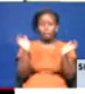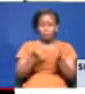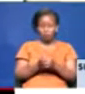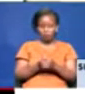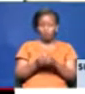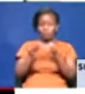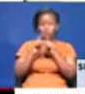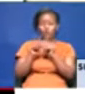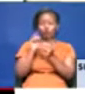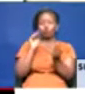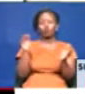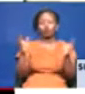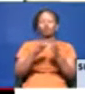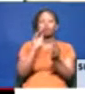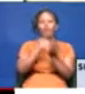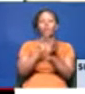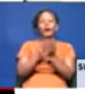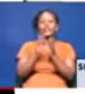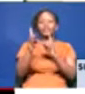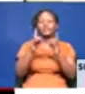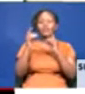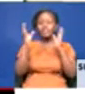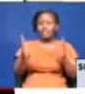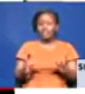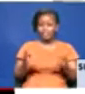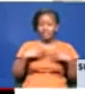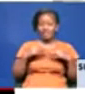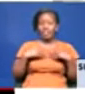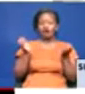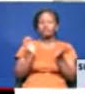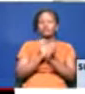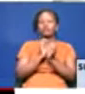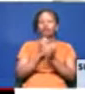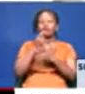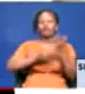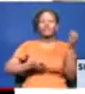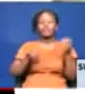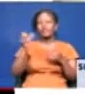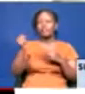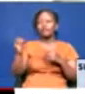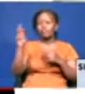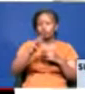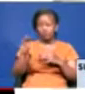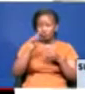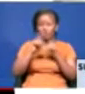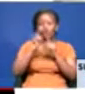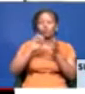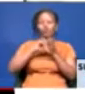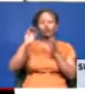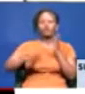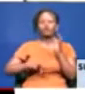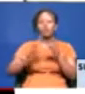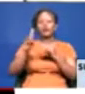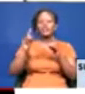Group Managing Director Duncan Kabui has been fined 5 million shillings and disqualified from being a director or key personnel of a